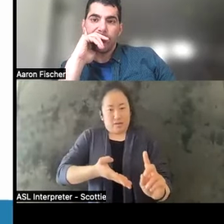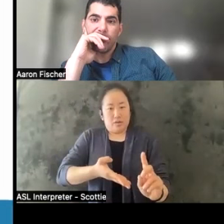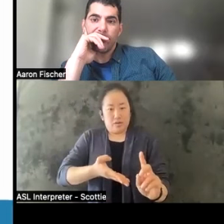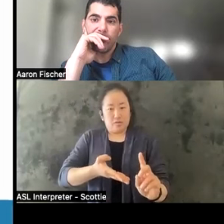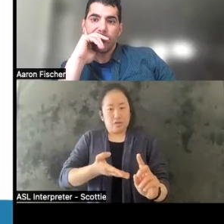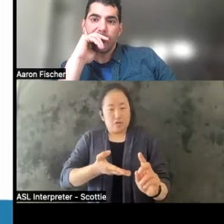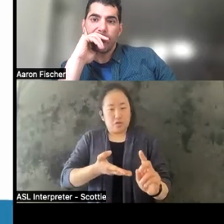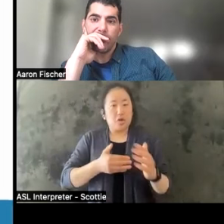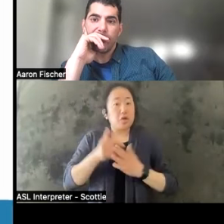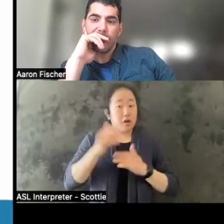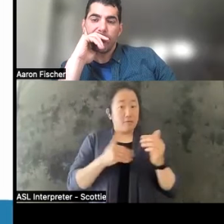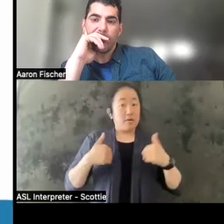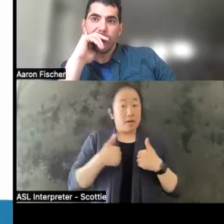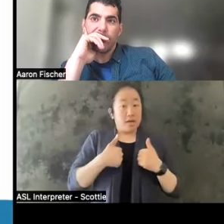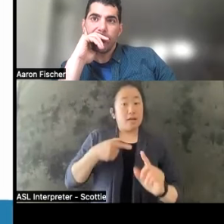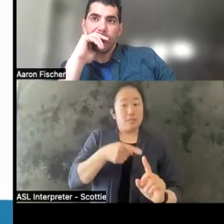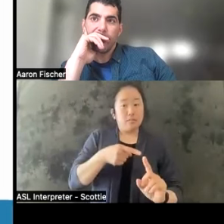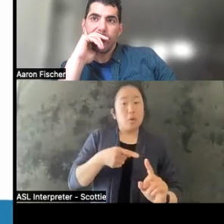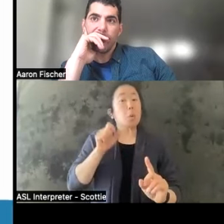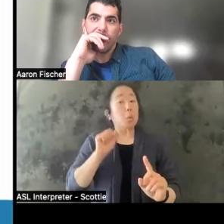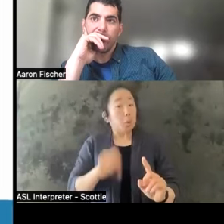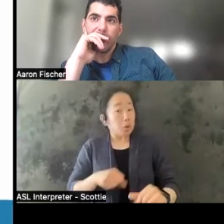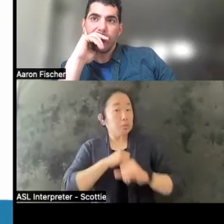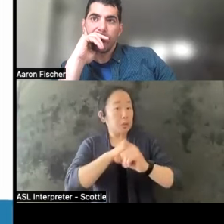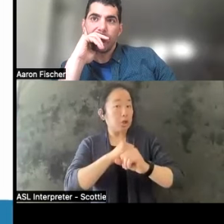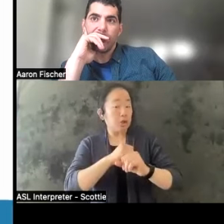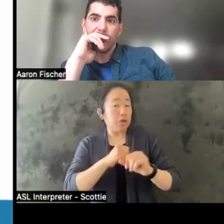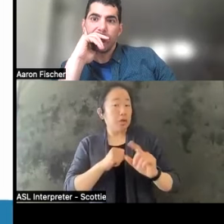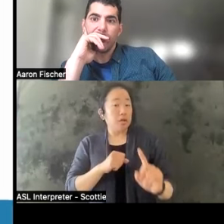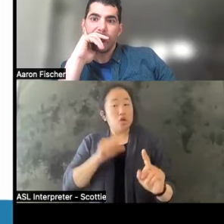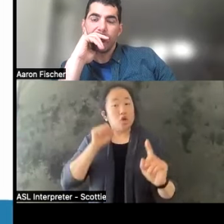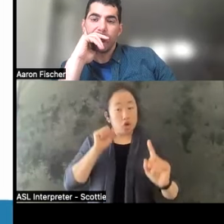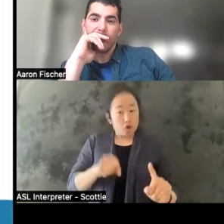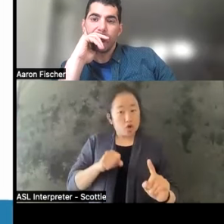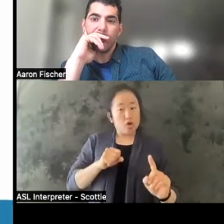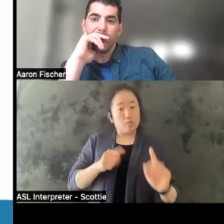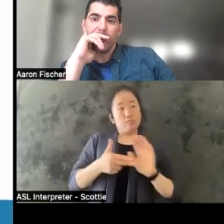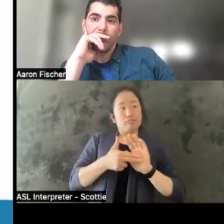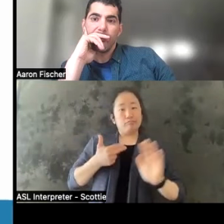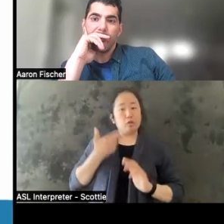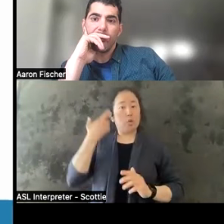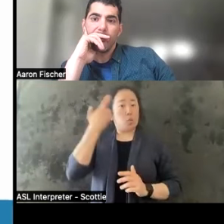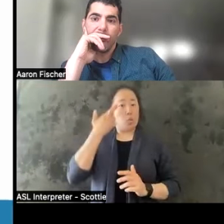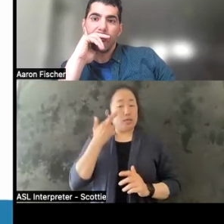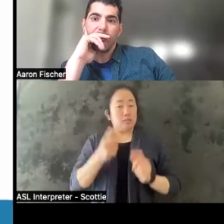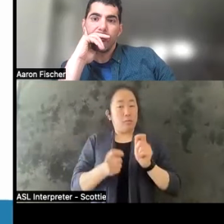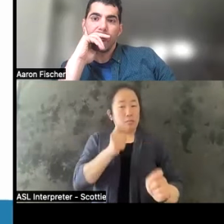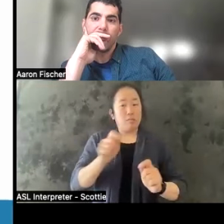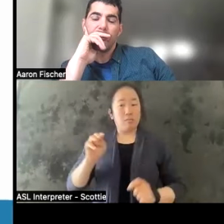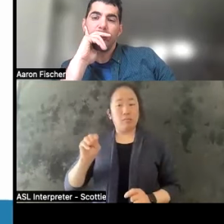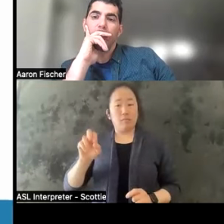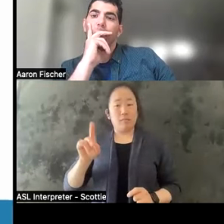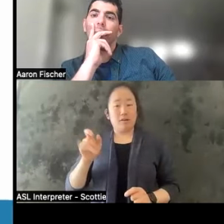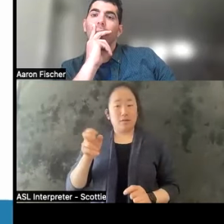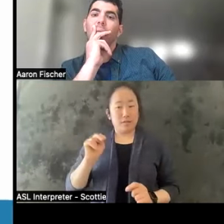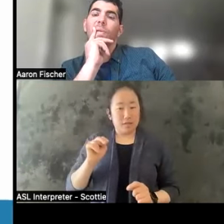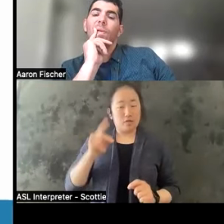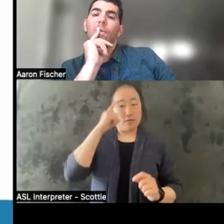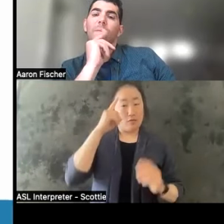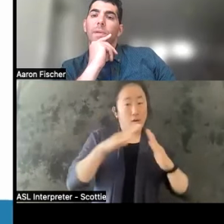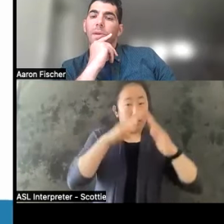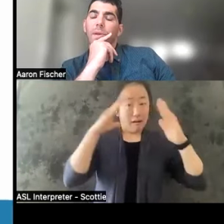may be protected, and it may be a reasonable modification to allow that in the housing context, even if it wouldn't be